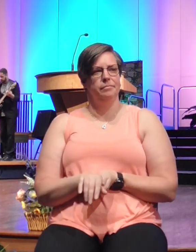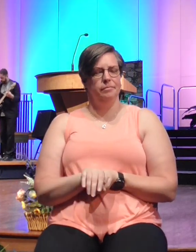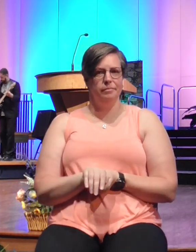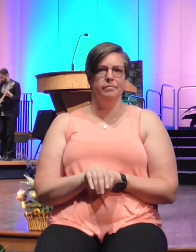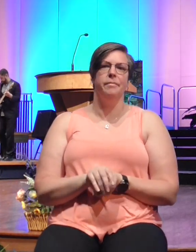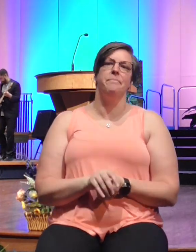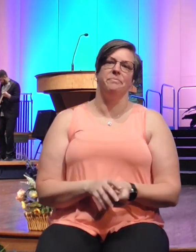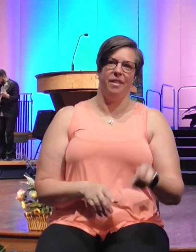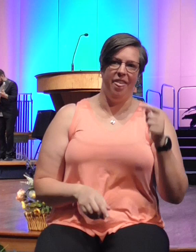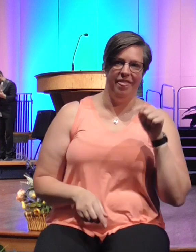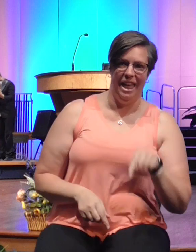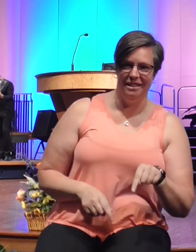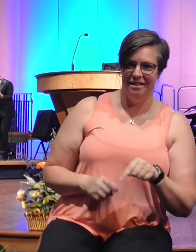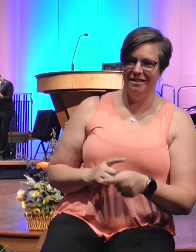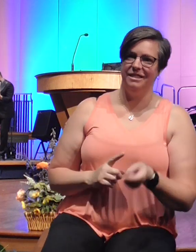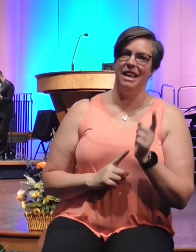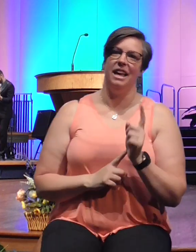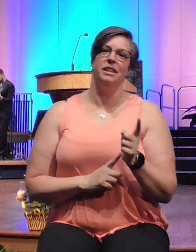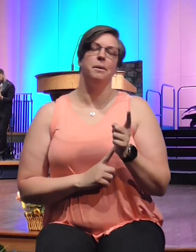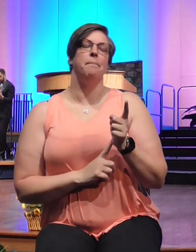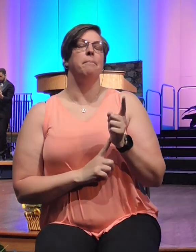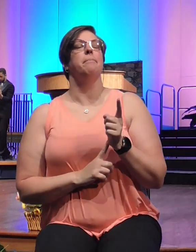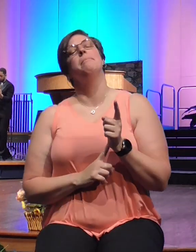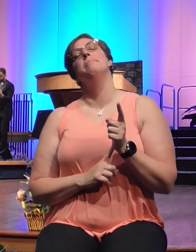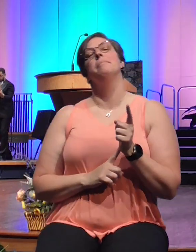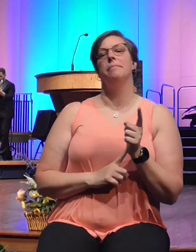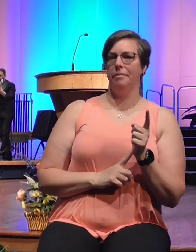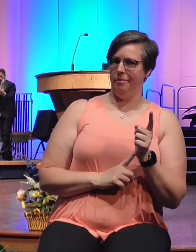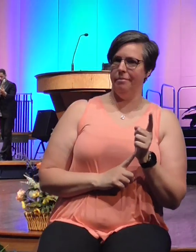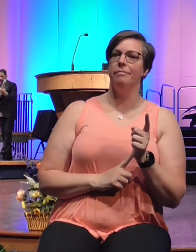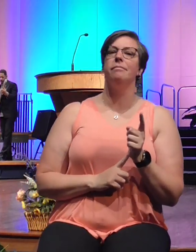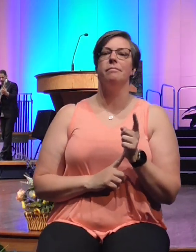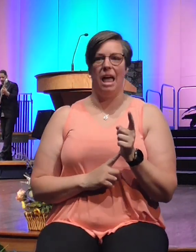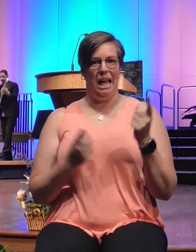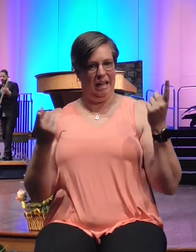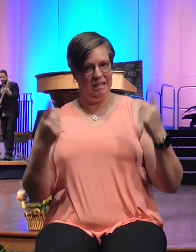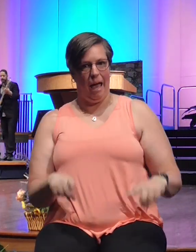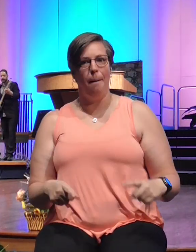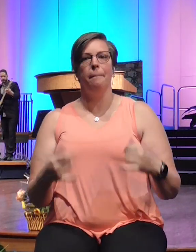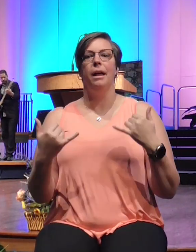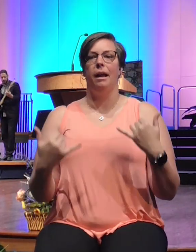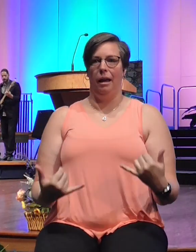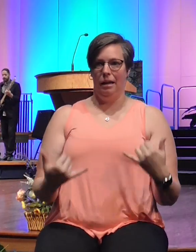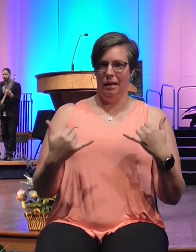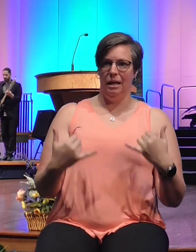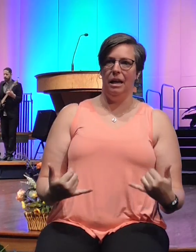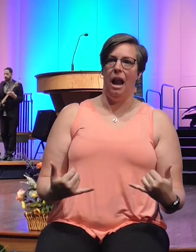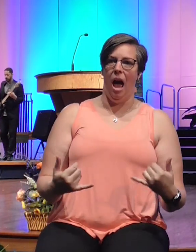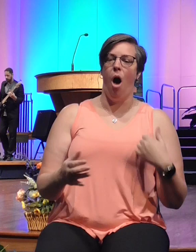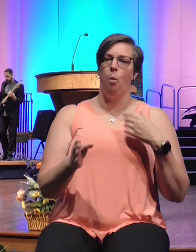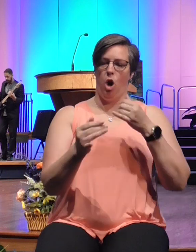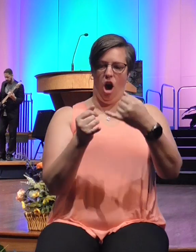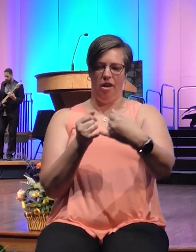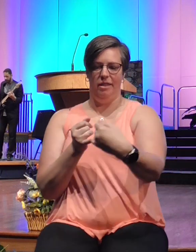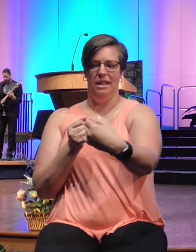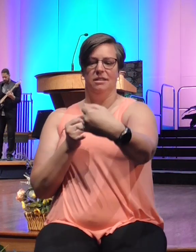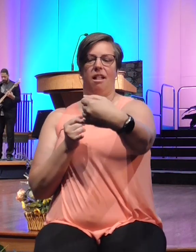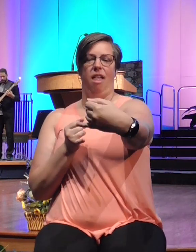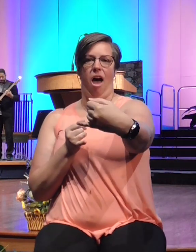This is the moment, it's on the line. Which way you gonna